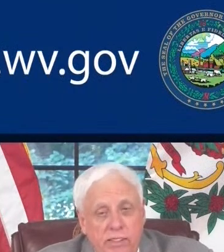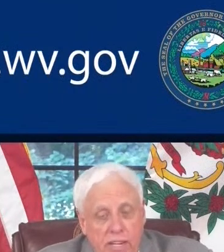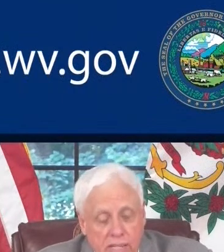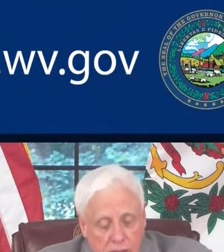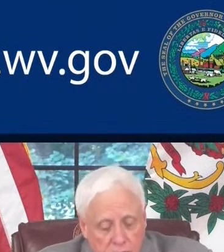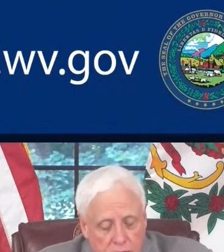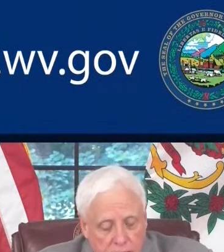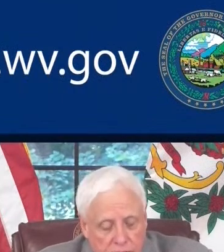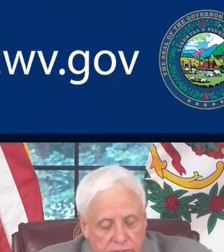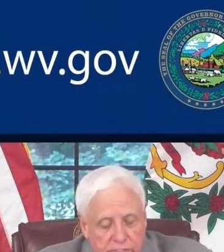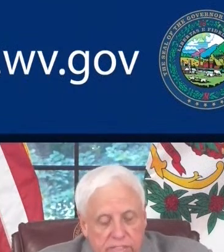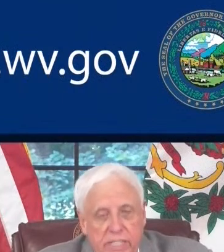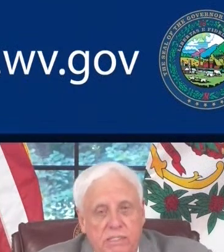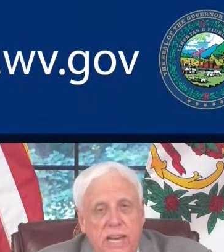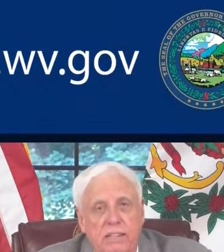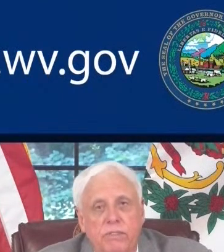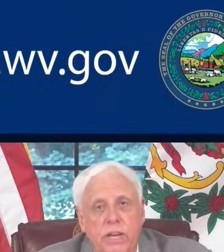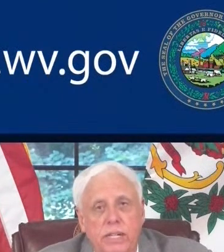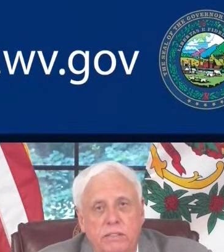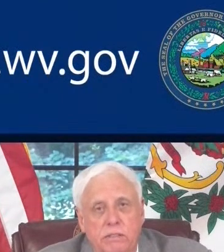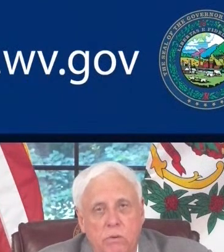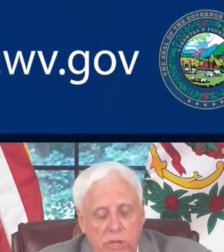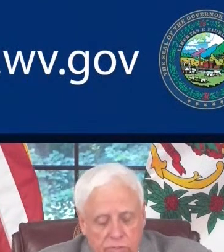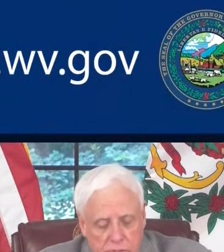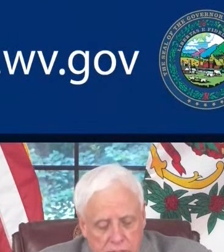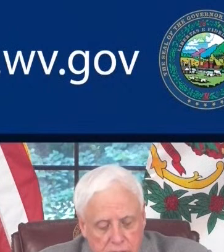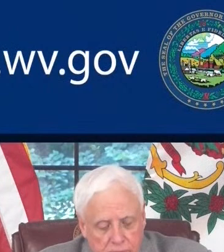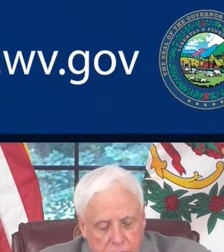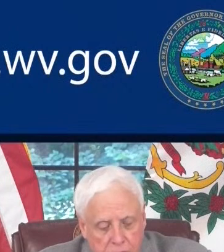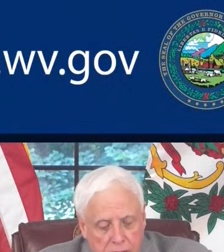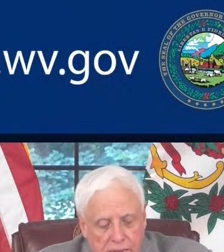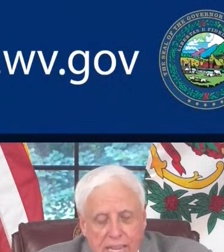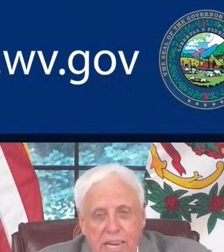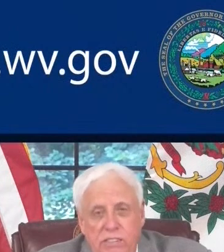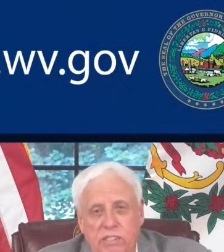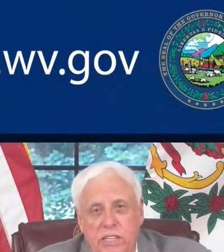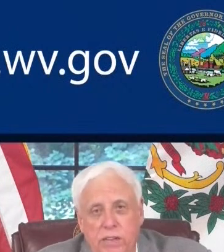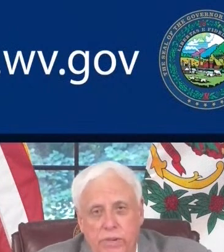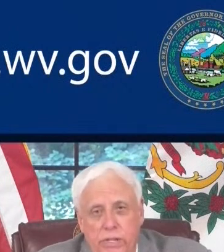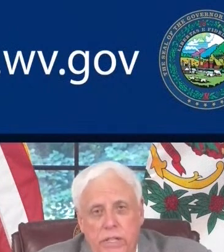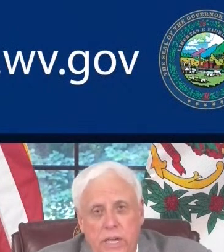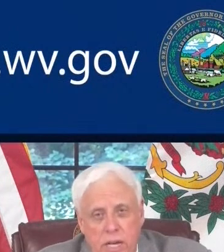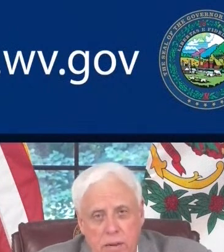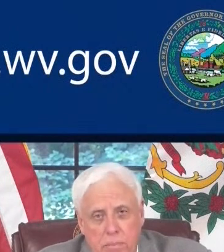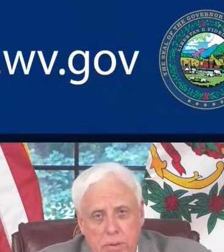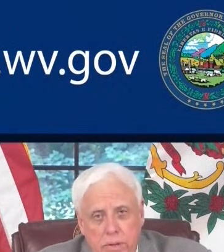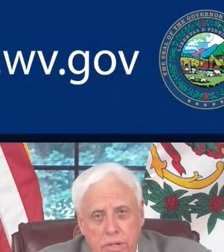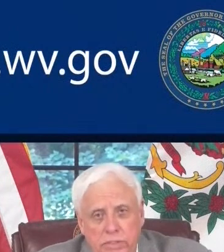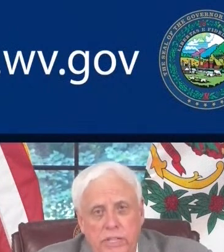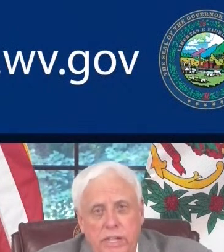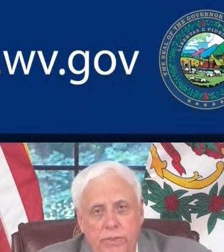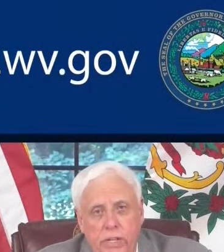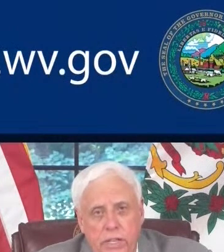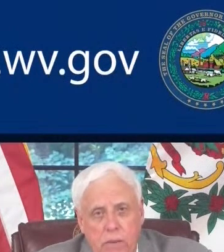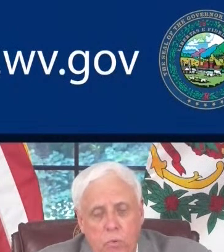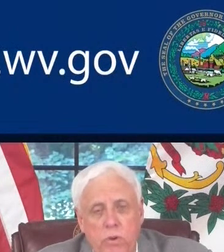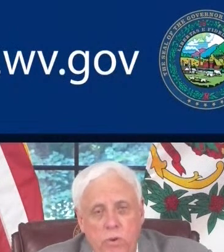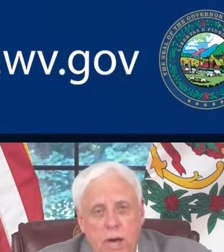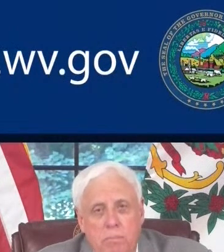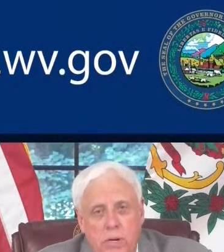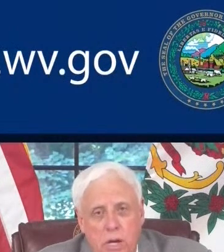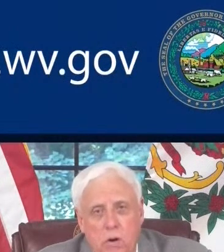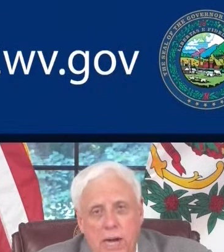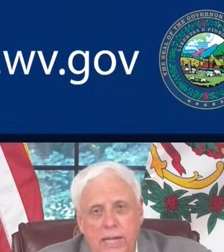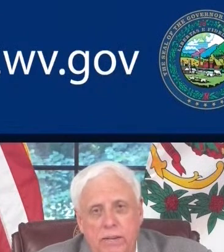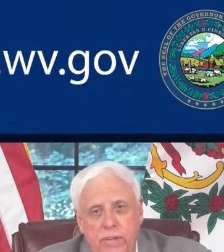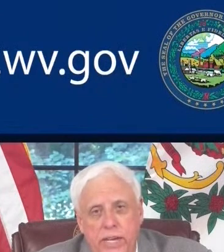have 1,656 active cases in West Virginia, and that is significantly up. We